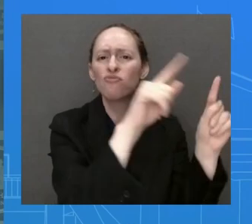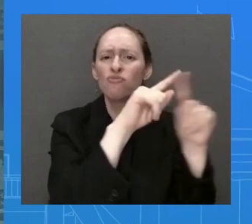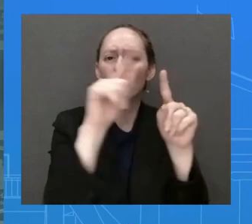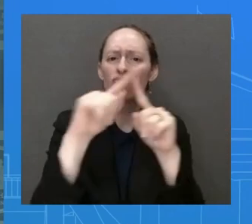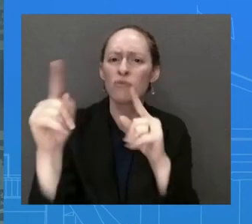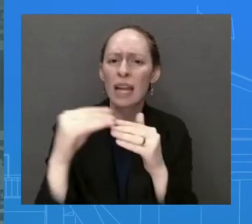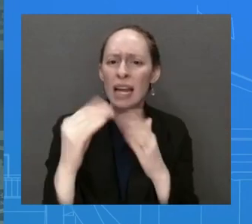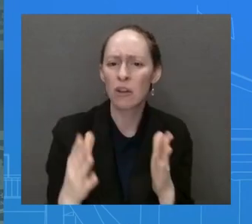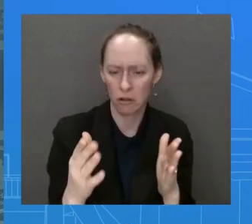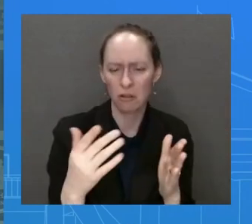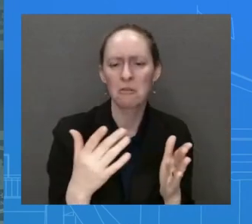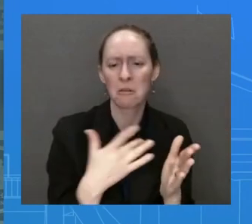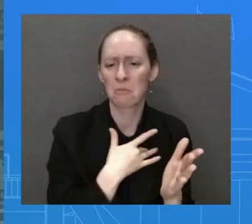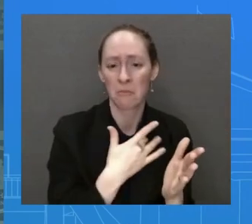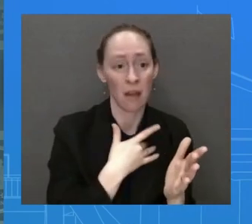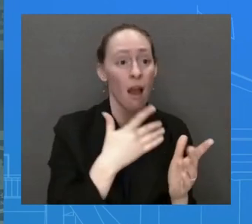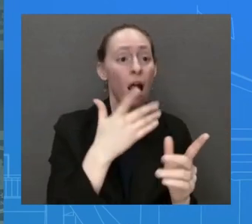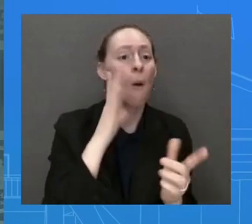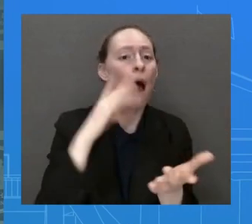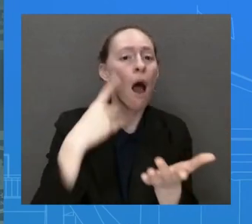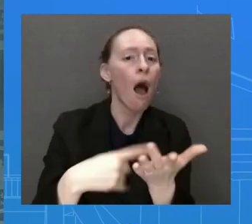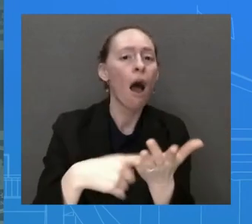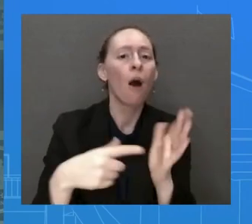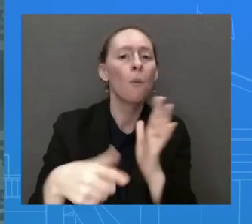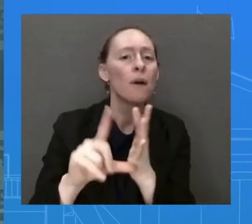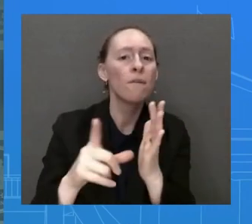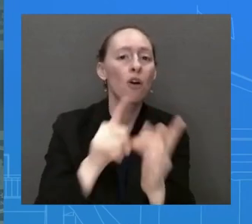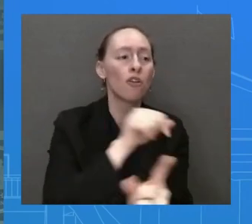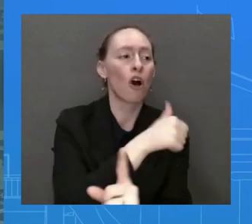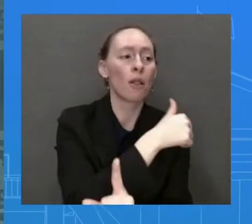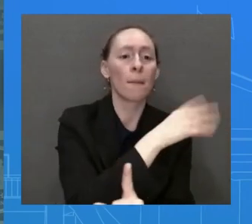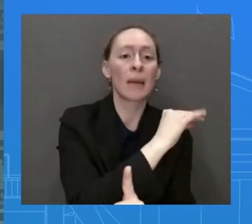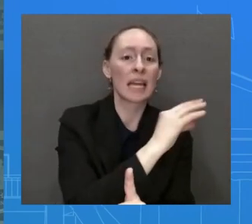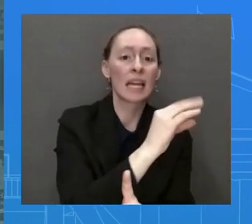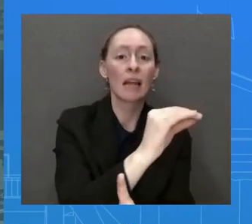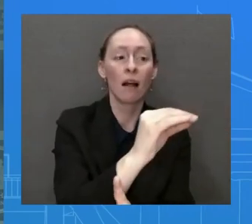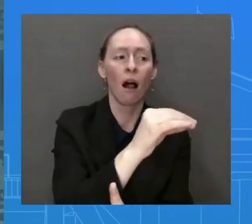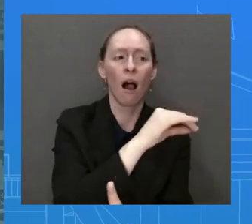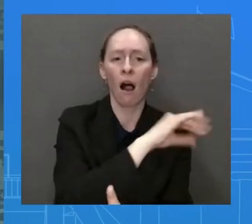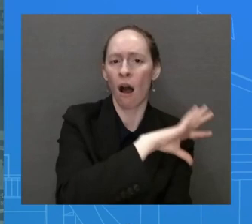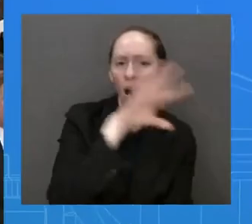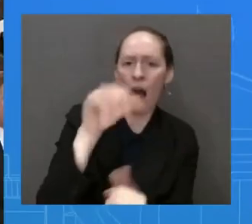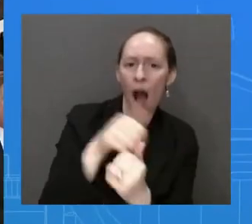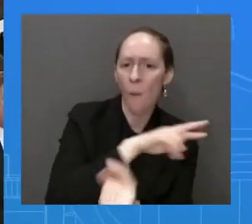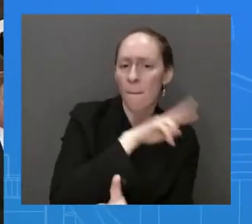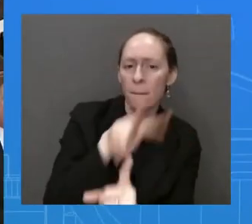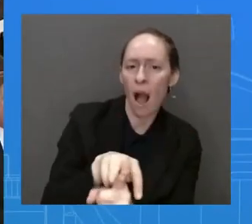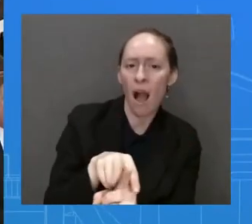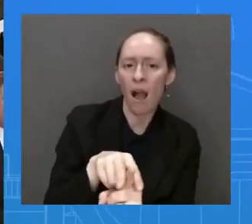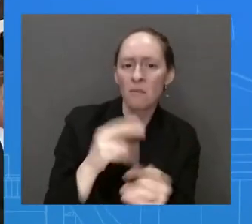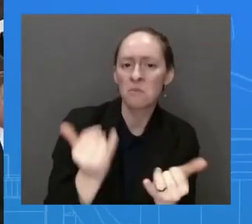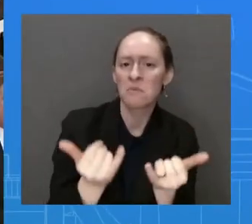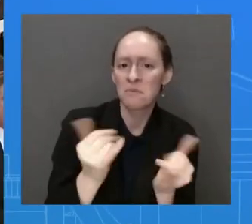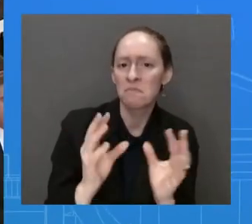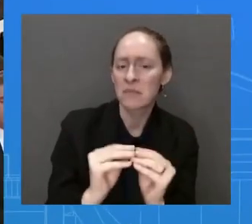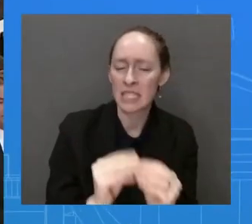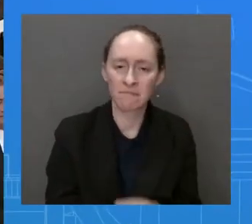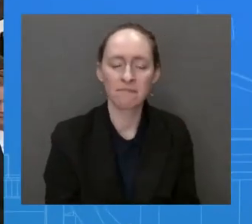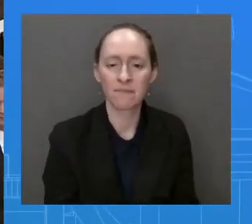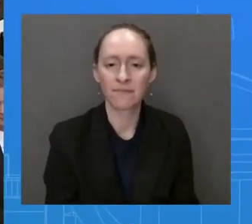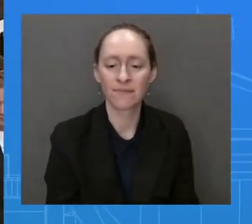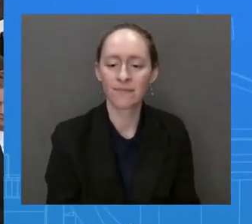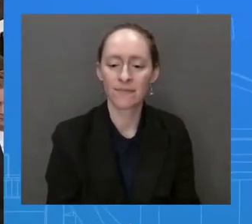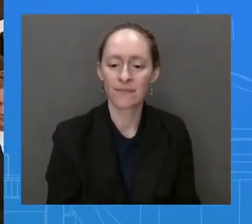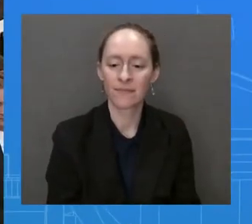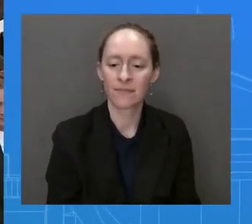so once we have the readout this afternoon, we certainly will share that. I can just dig a little bit deeper on IPEF, Karine, because we really haven't heard much about this